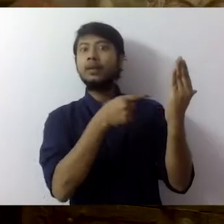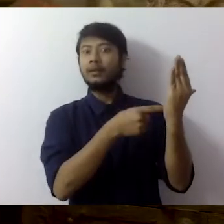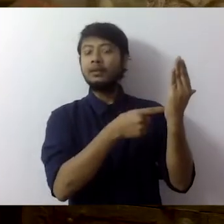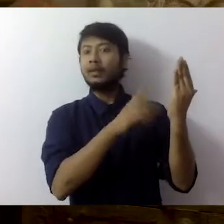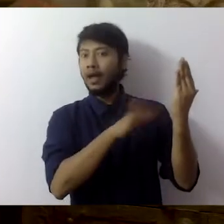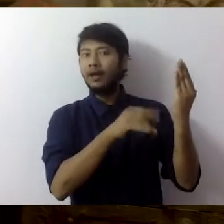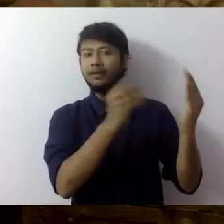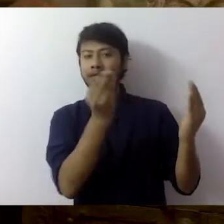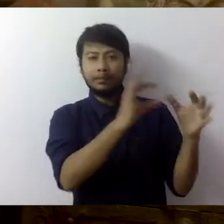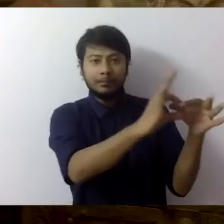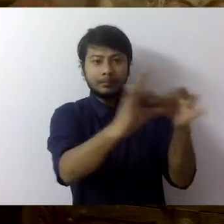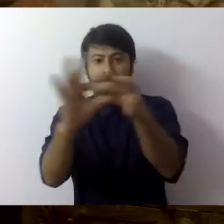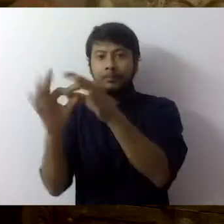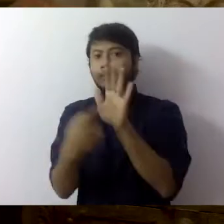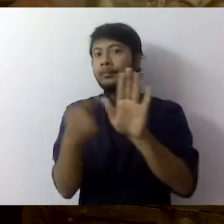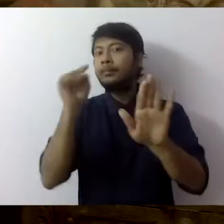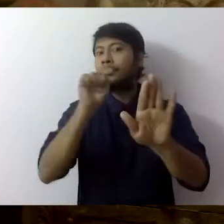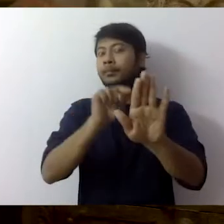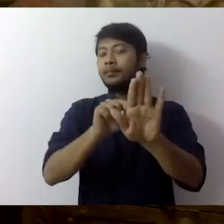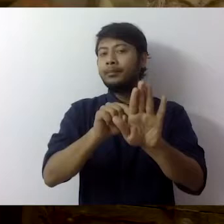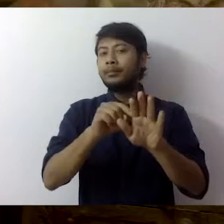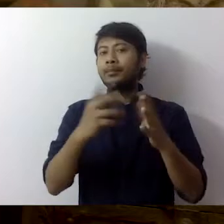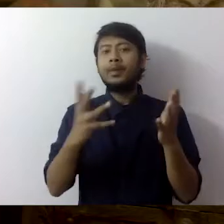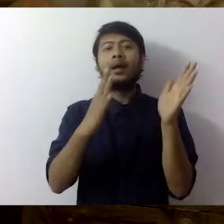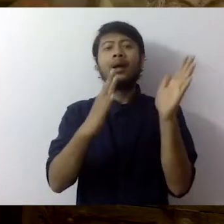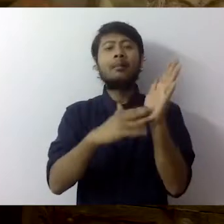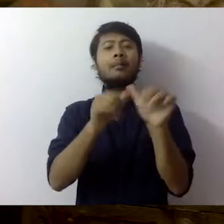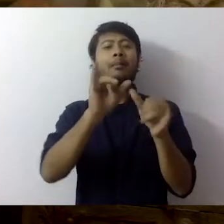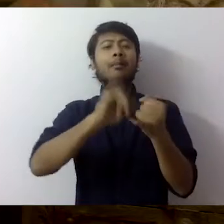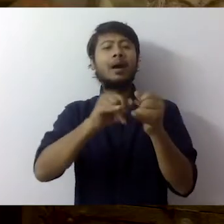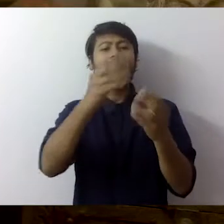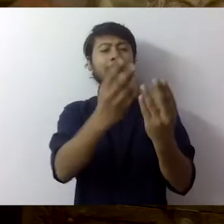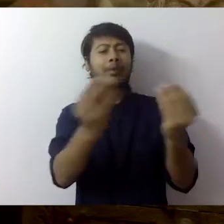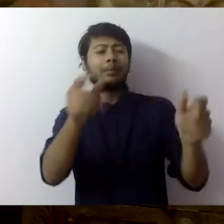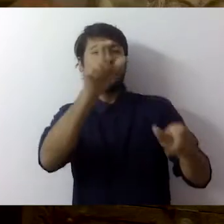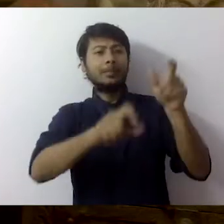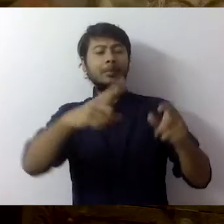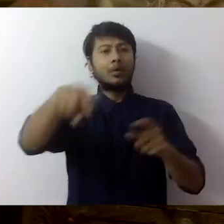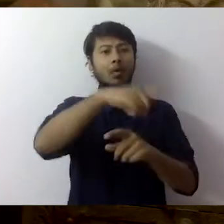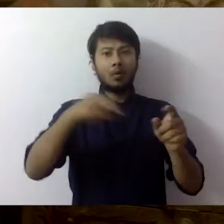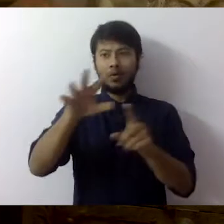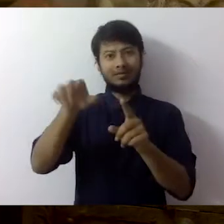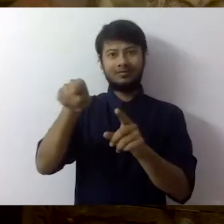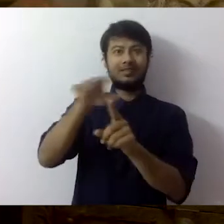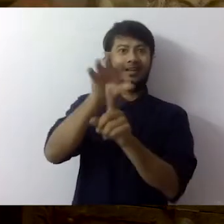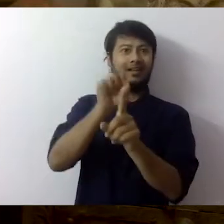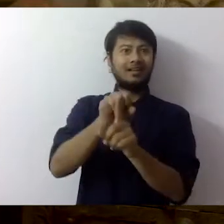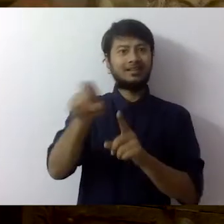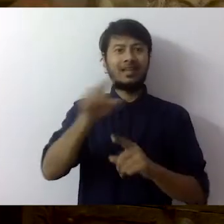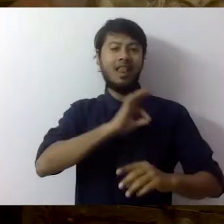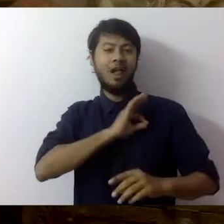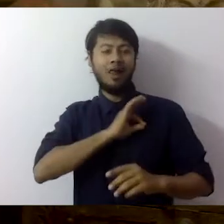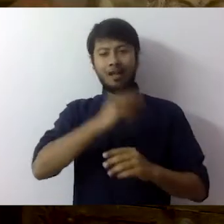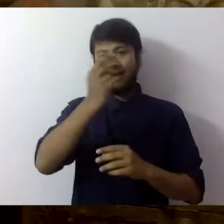These perceptions of classical and mass art have led to very few collectors acquiring these works in India.